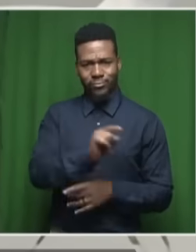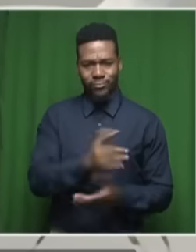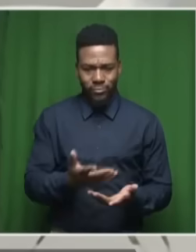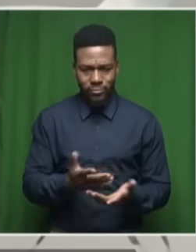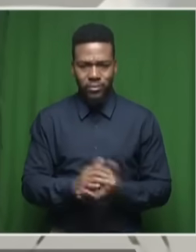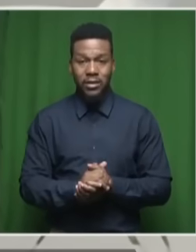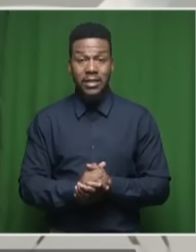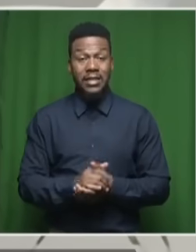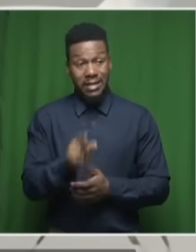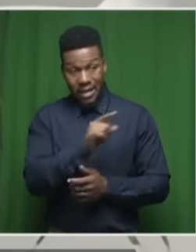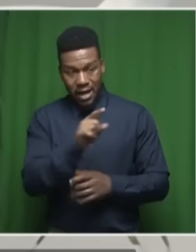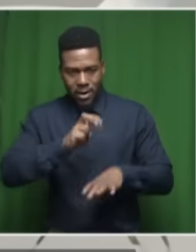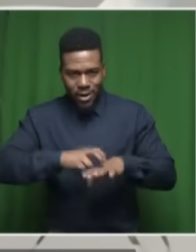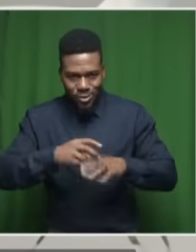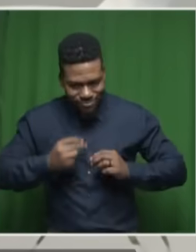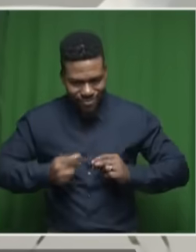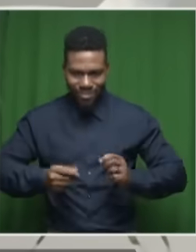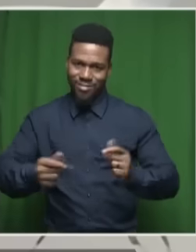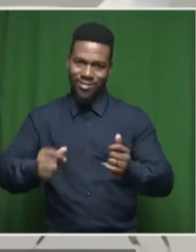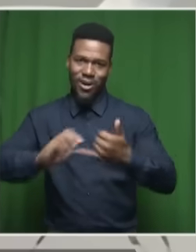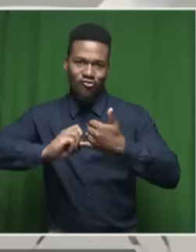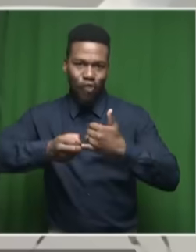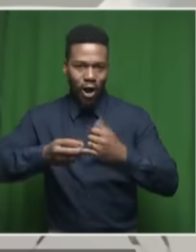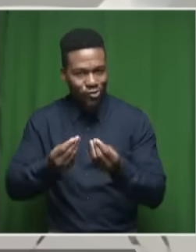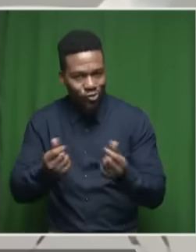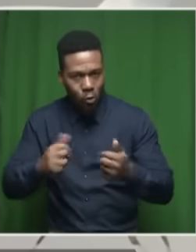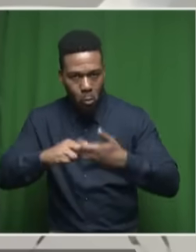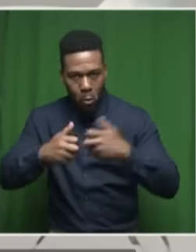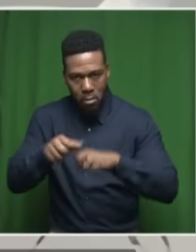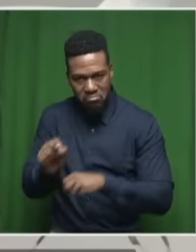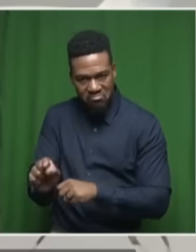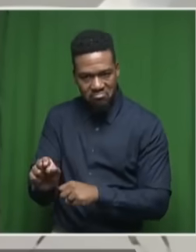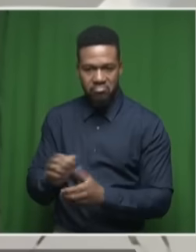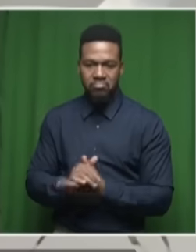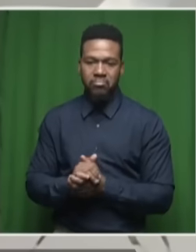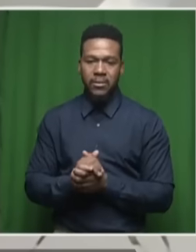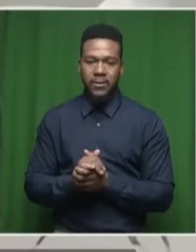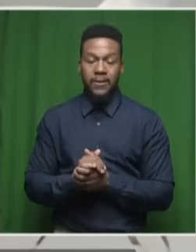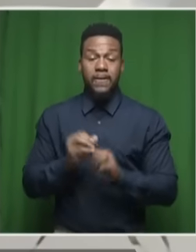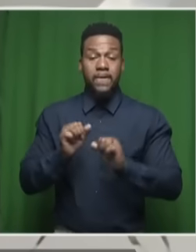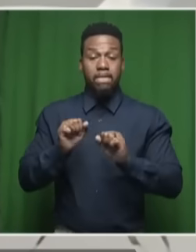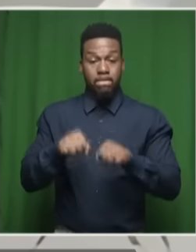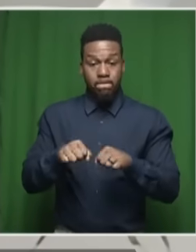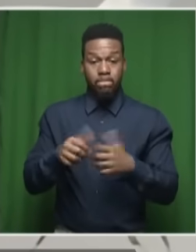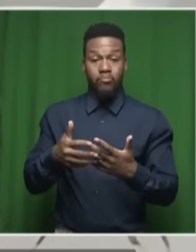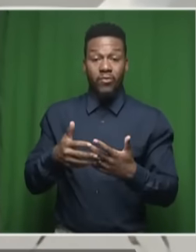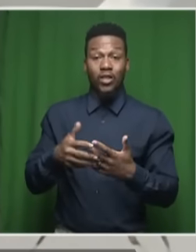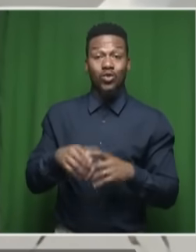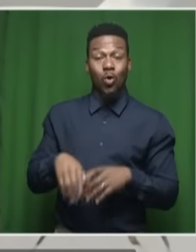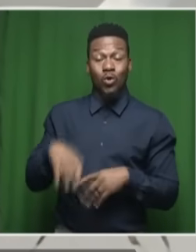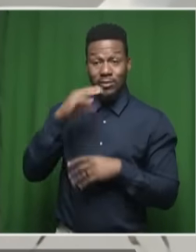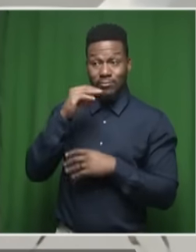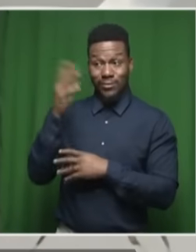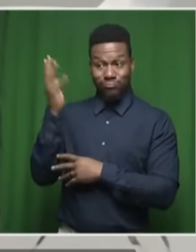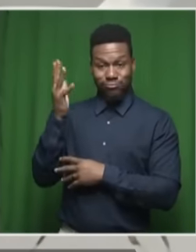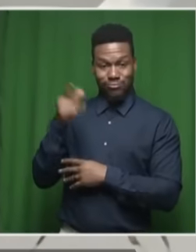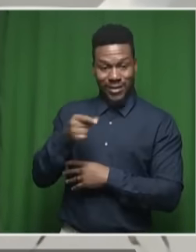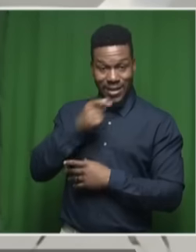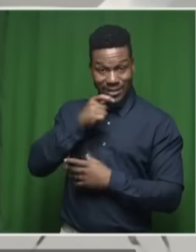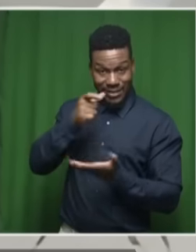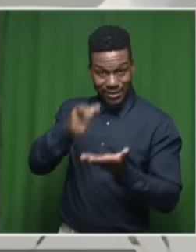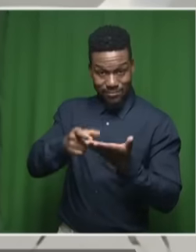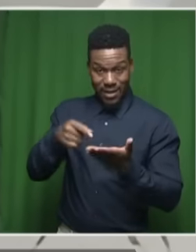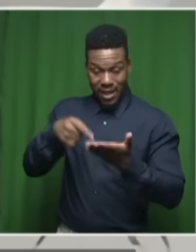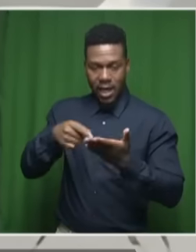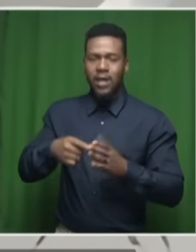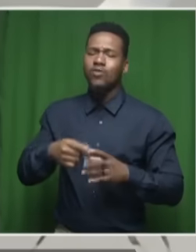in ensuring that they address such challenges. And this statement is going to be the right opportunity for